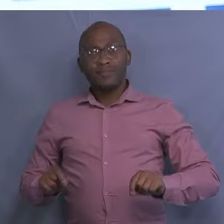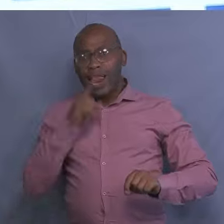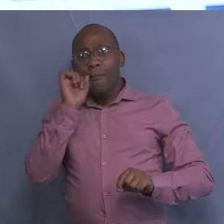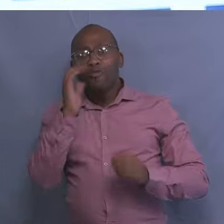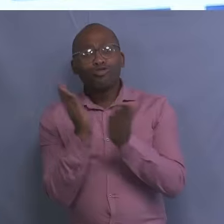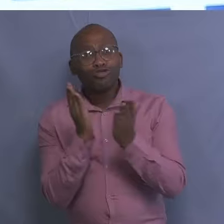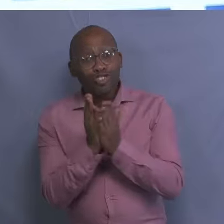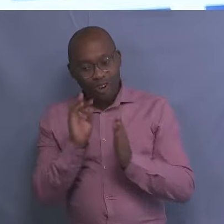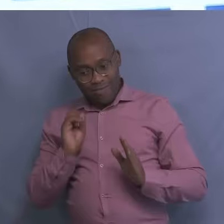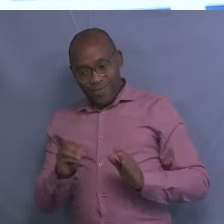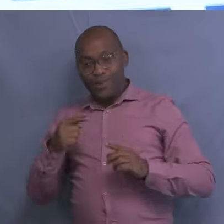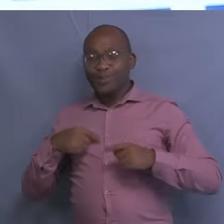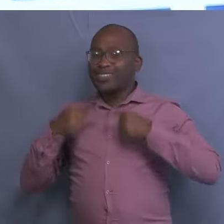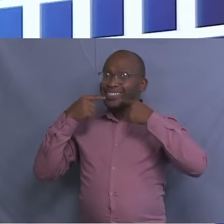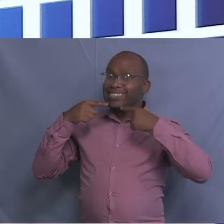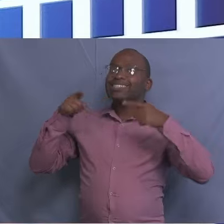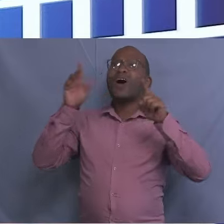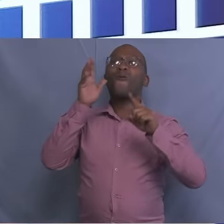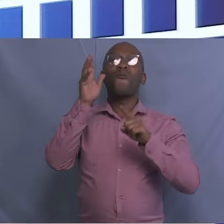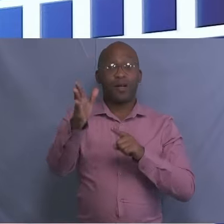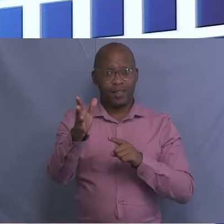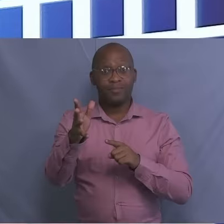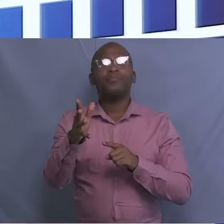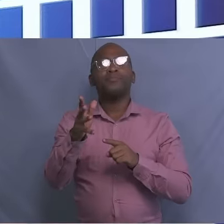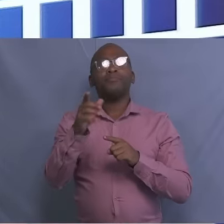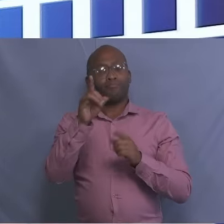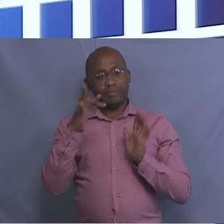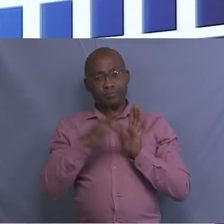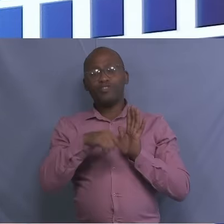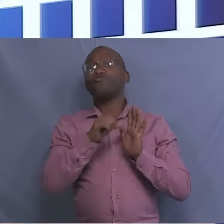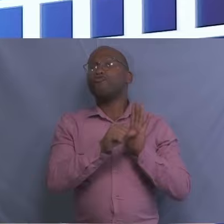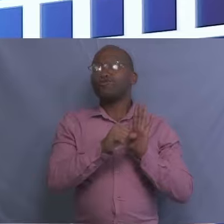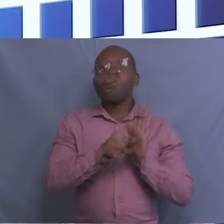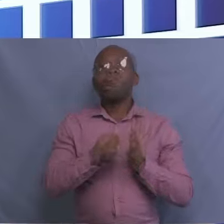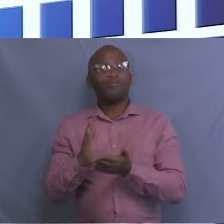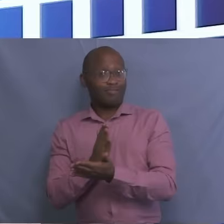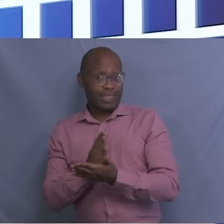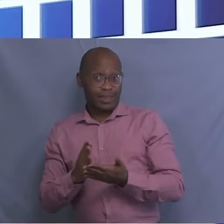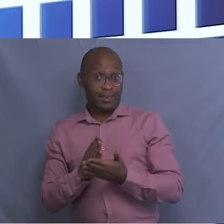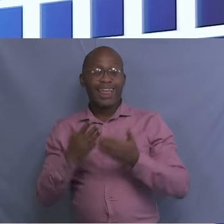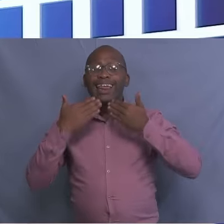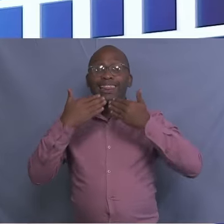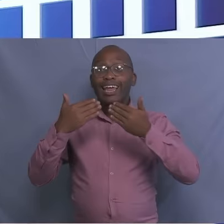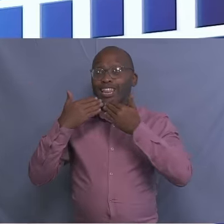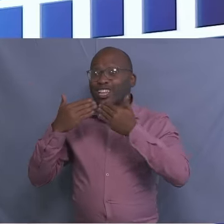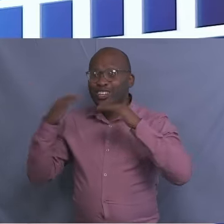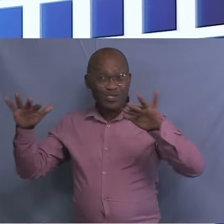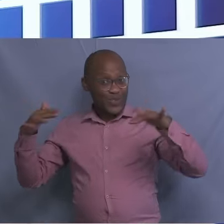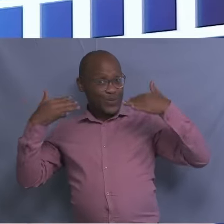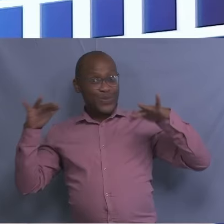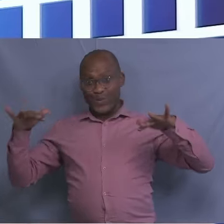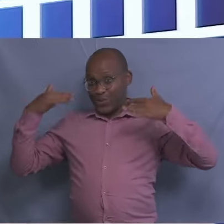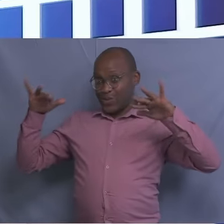outs. Please share, recommend, and subscribe to our YouTube channel. Thank you for watching. See you on our next lesson